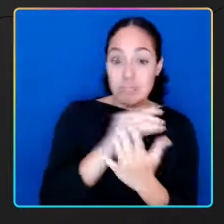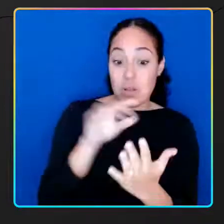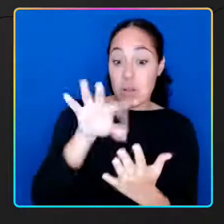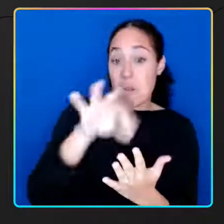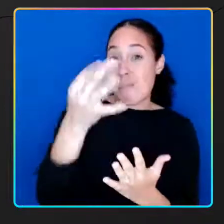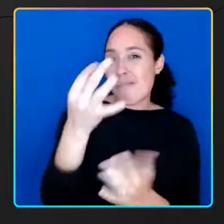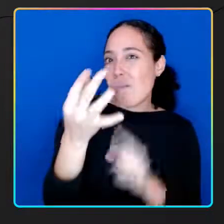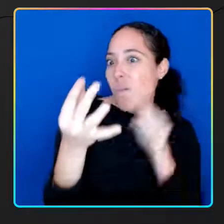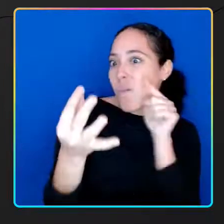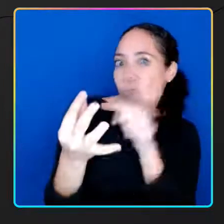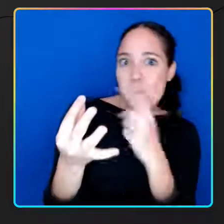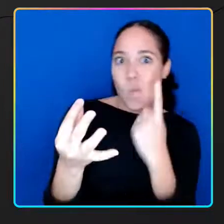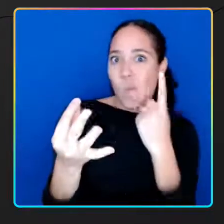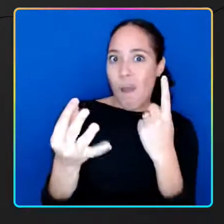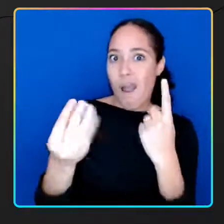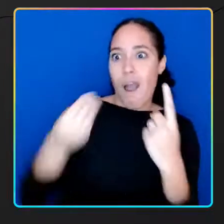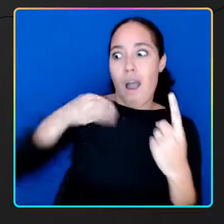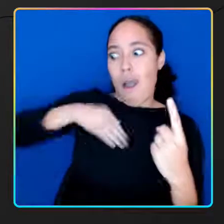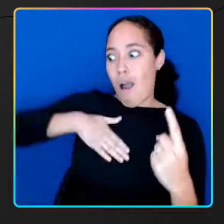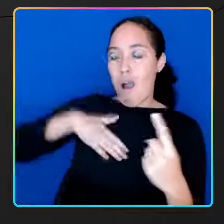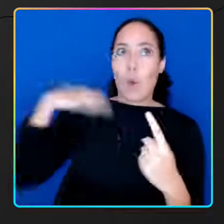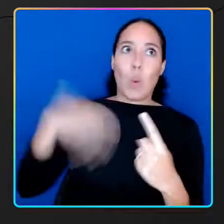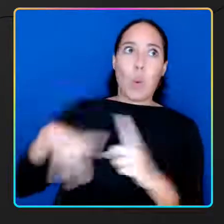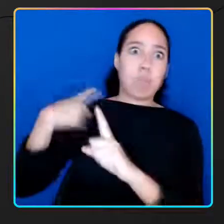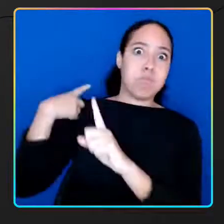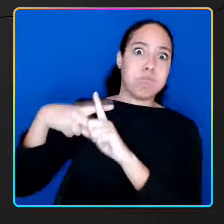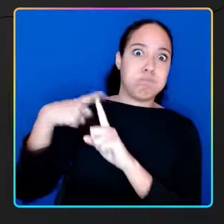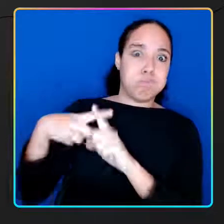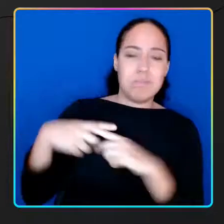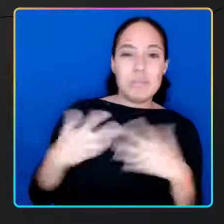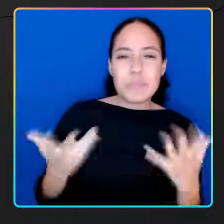Most useful thing, I think,